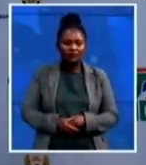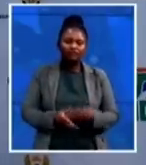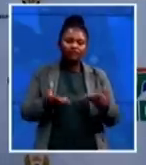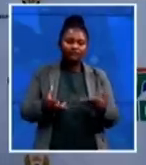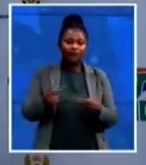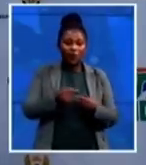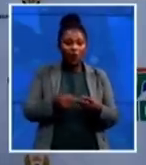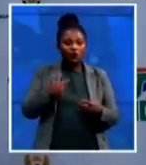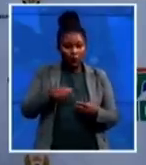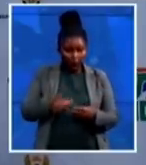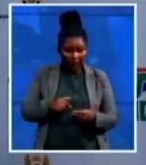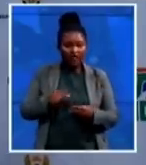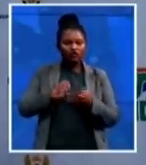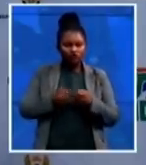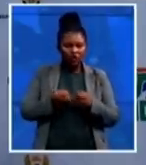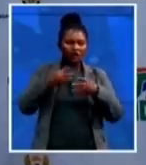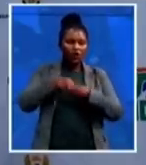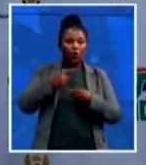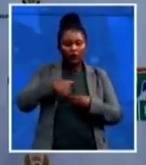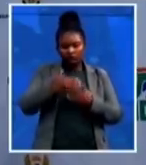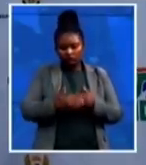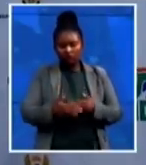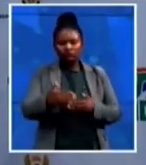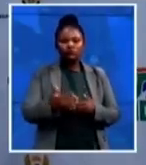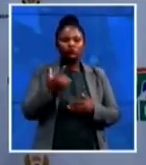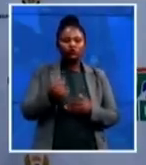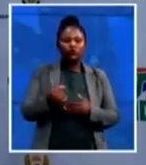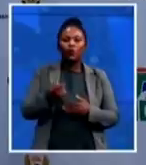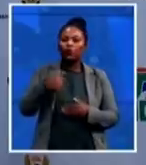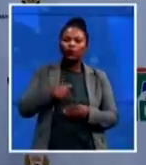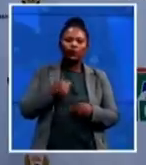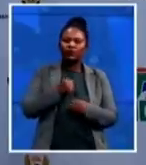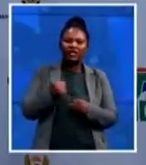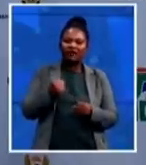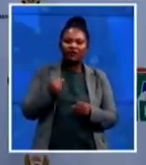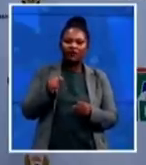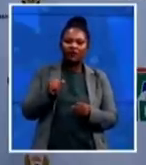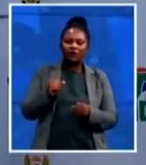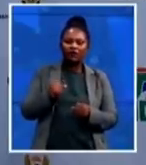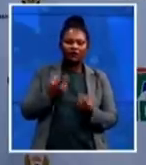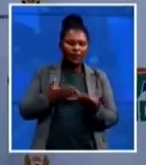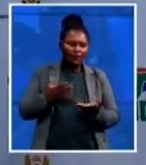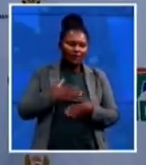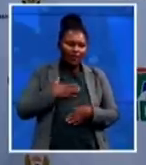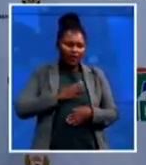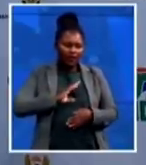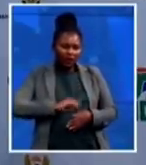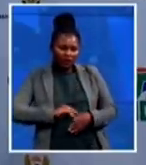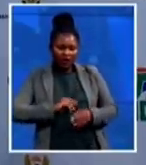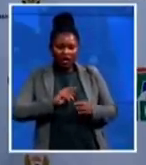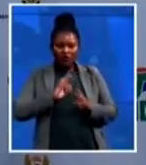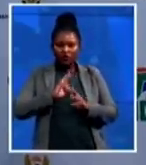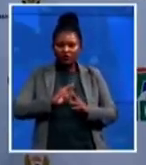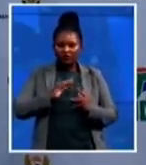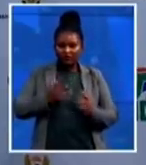ongo. We will not be discouraged by this disturbing, what we call results. We know at the end of the day, the future of